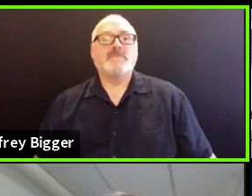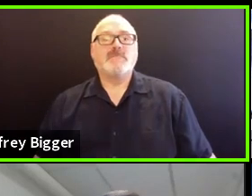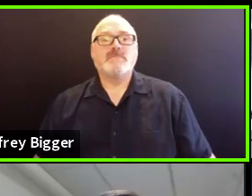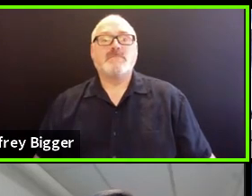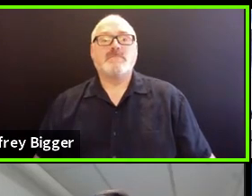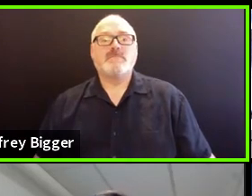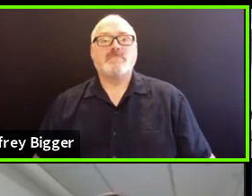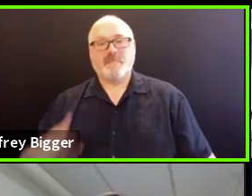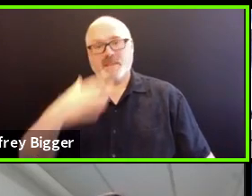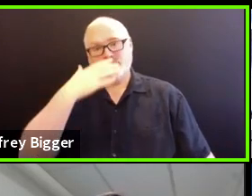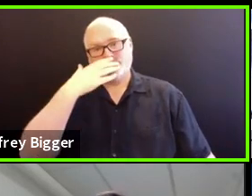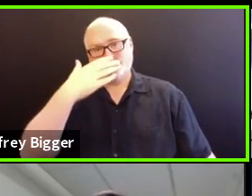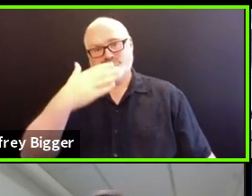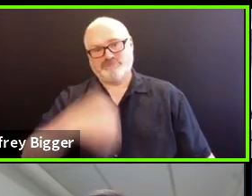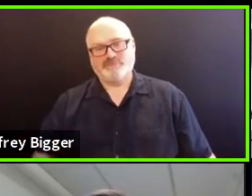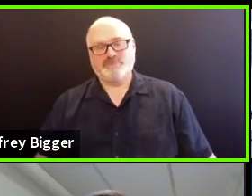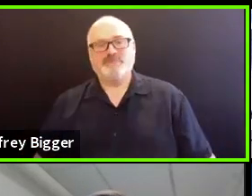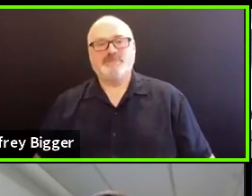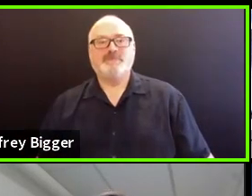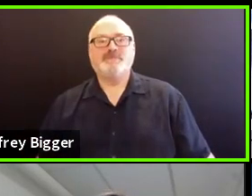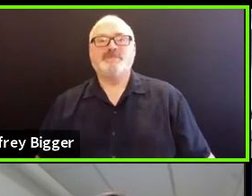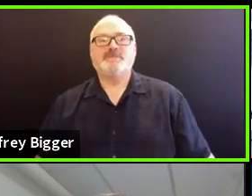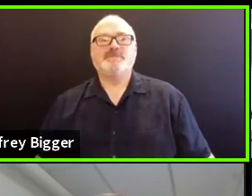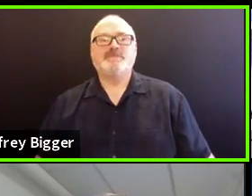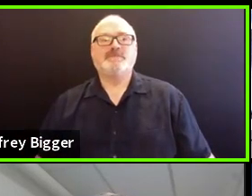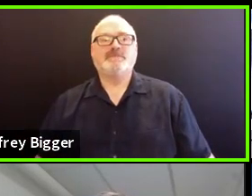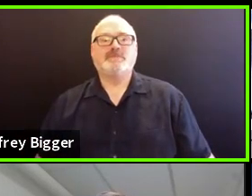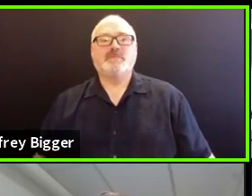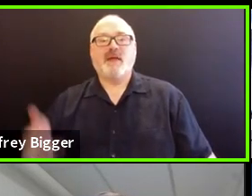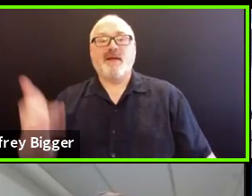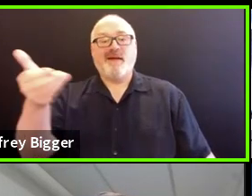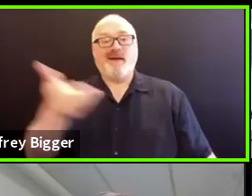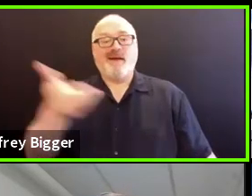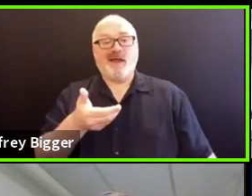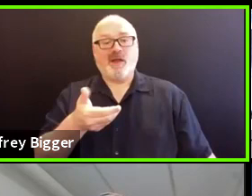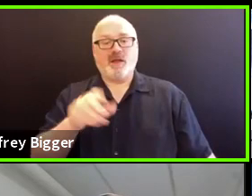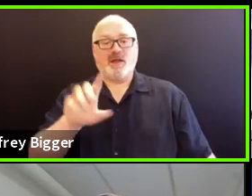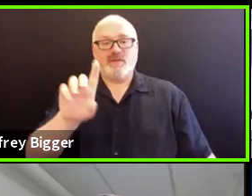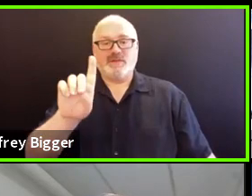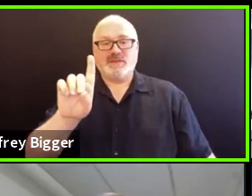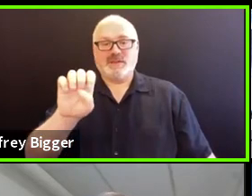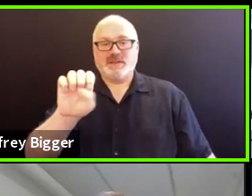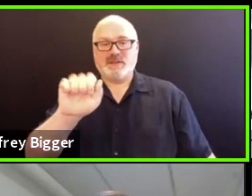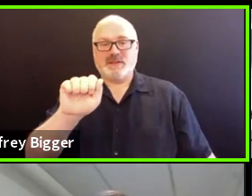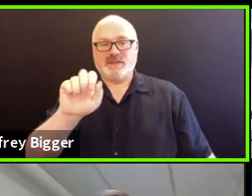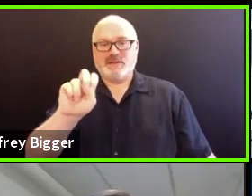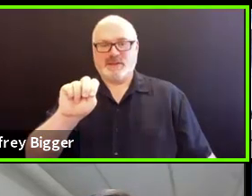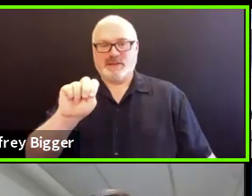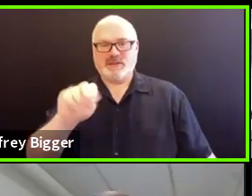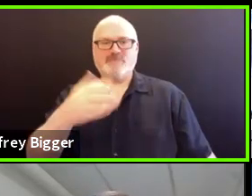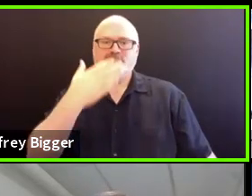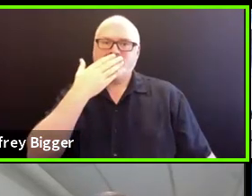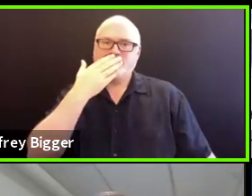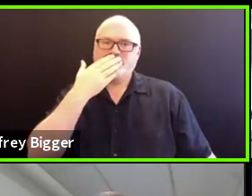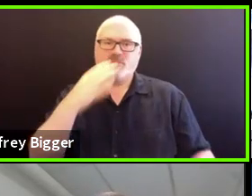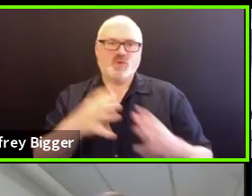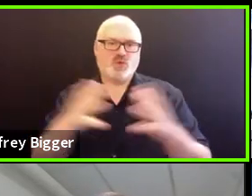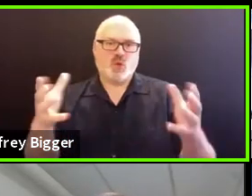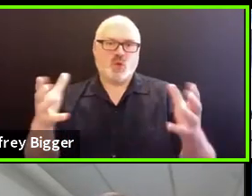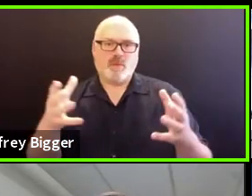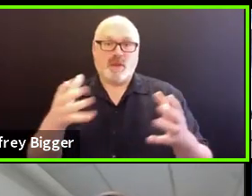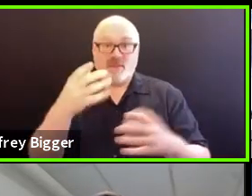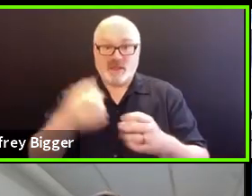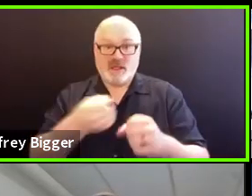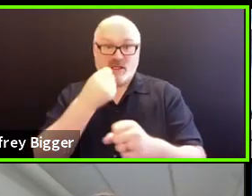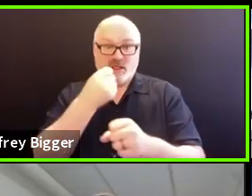Very good. Hiring of deans. Thank you very much. This year, we